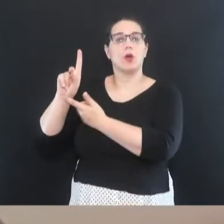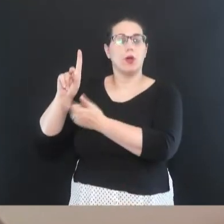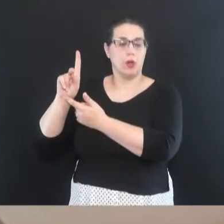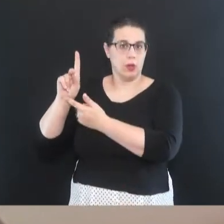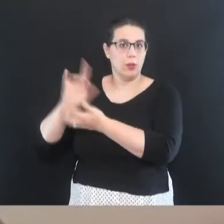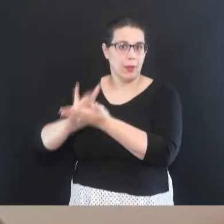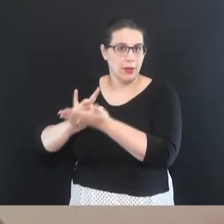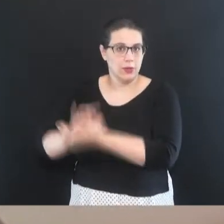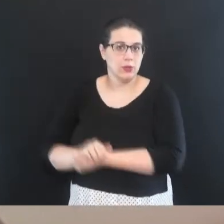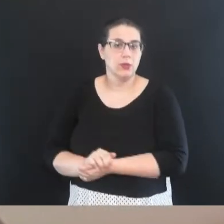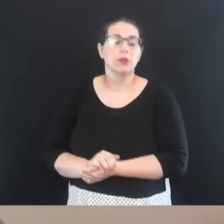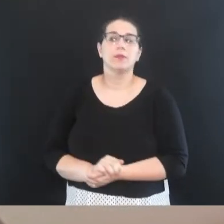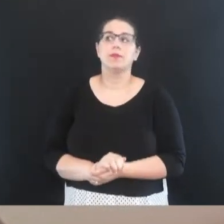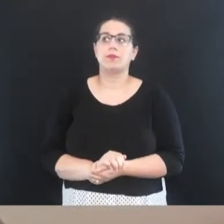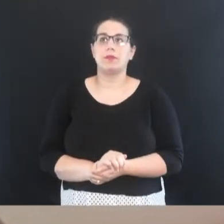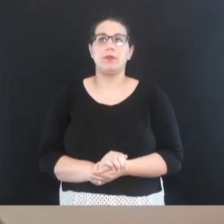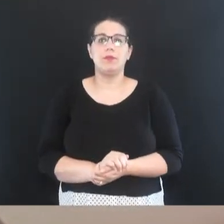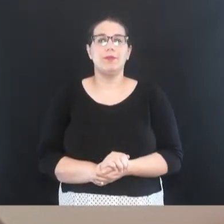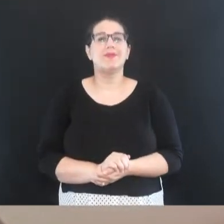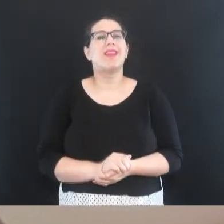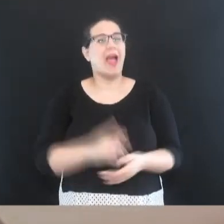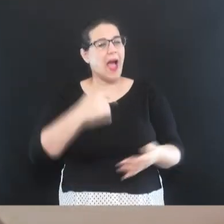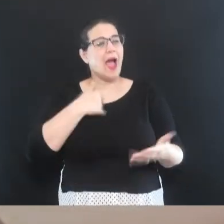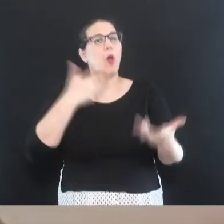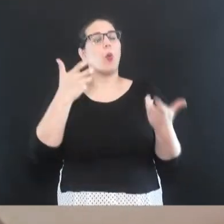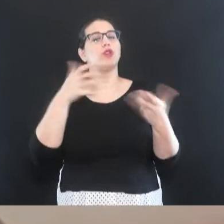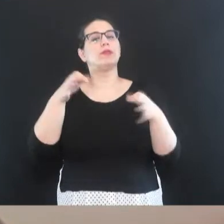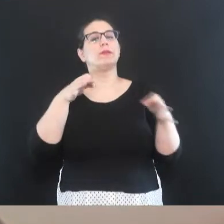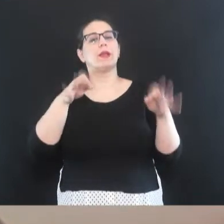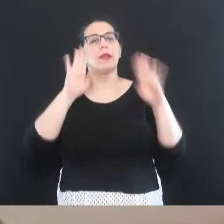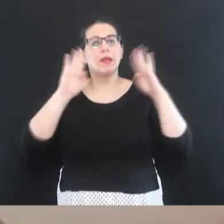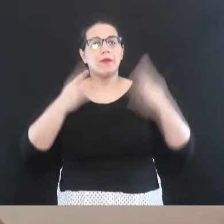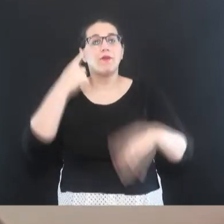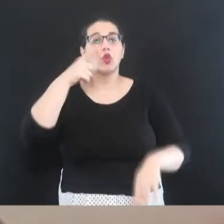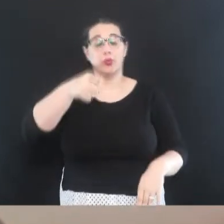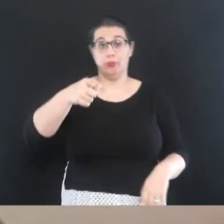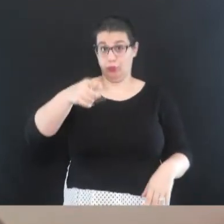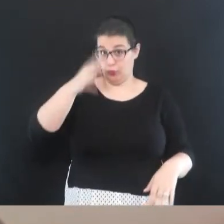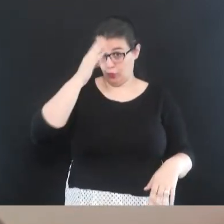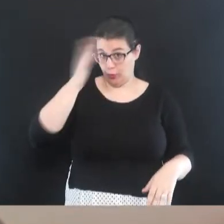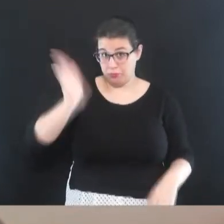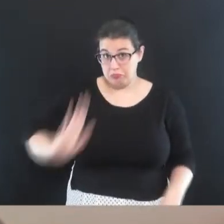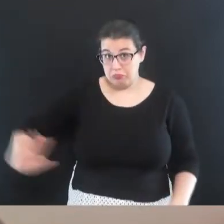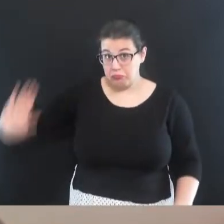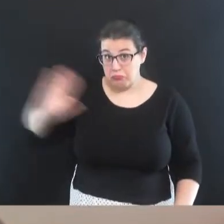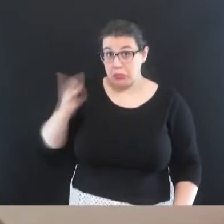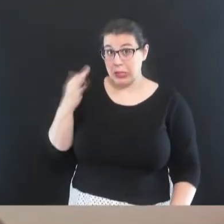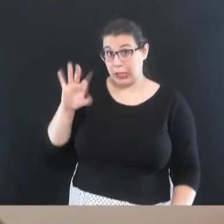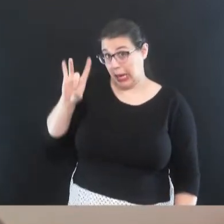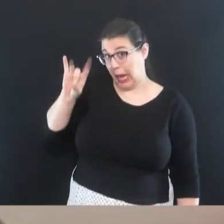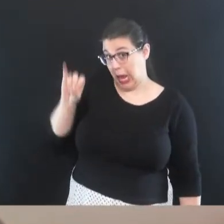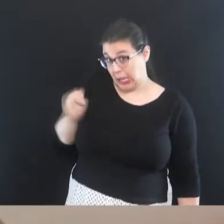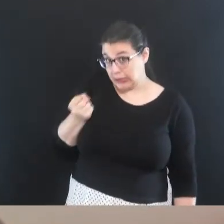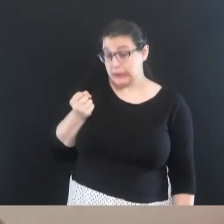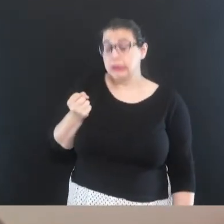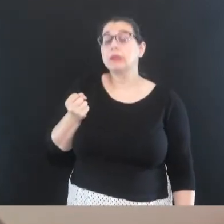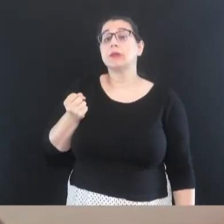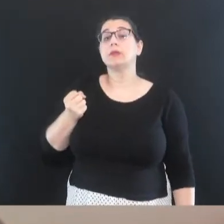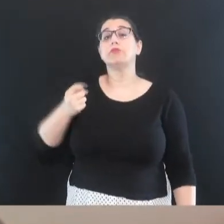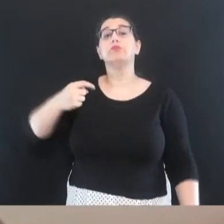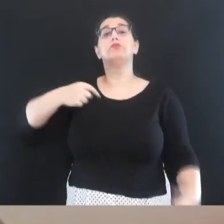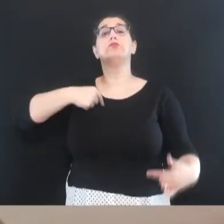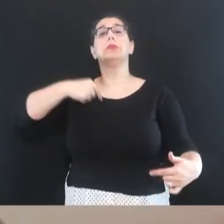terms for my fellow West Virginians. Back in the early 1980s, I went to airborne school to become